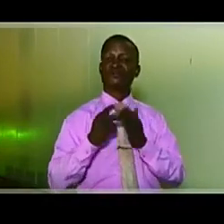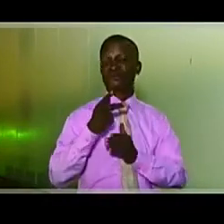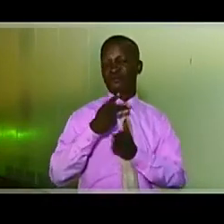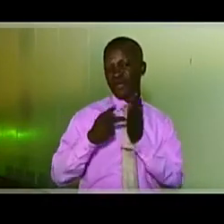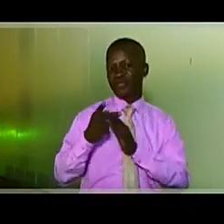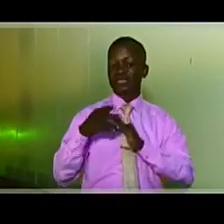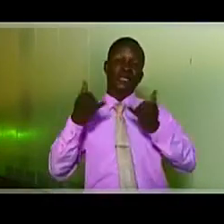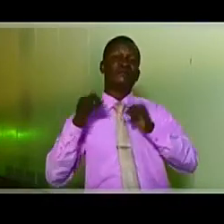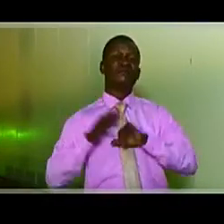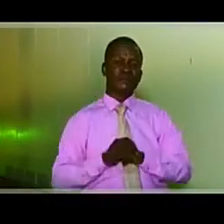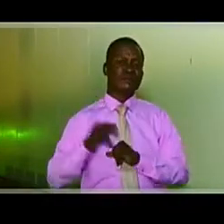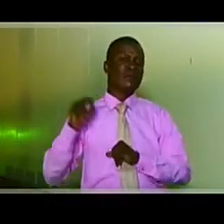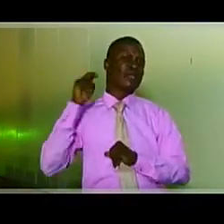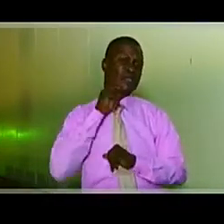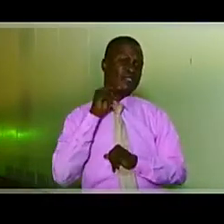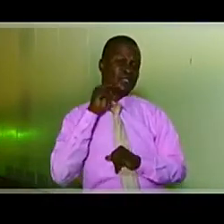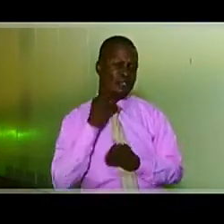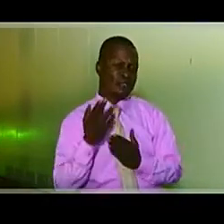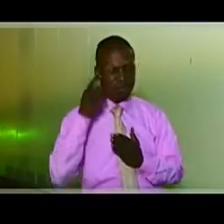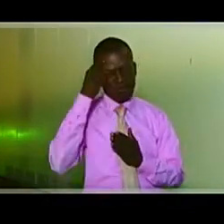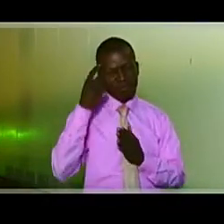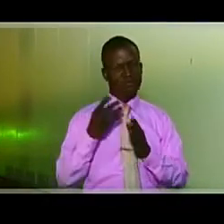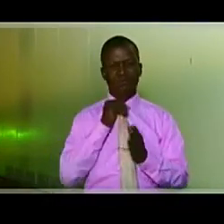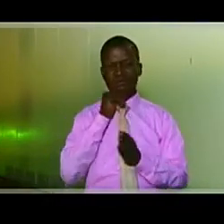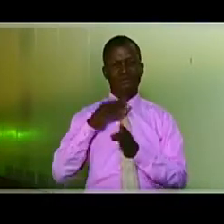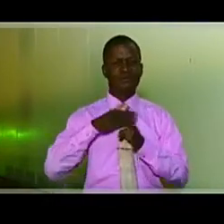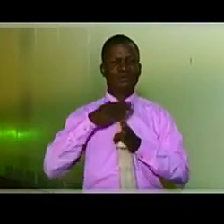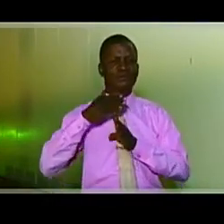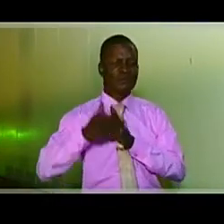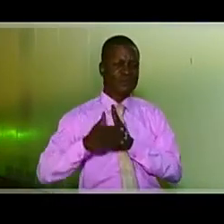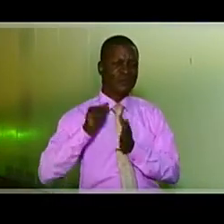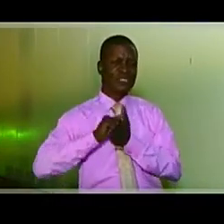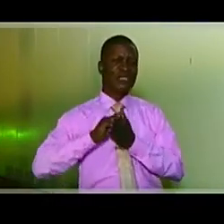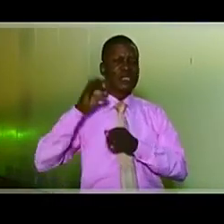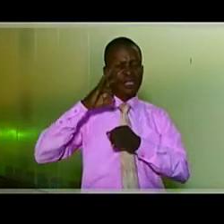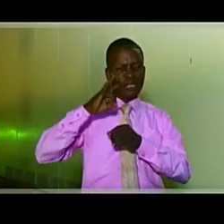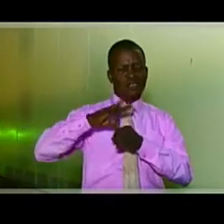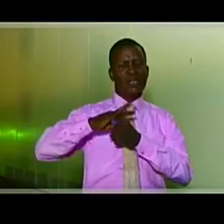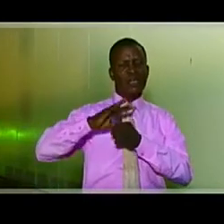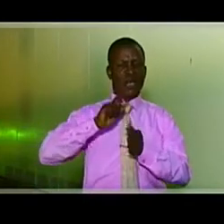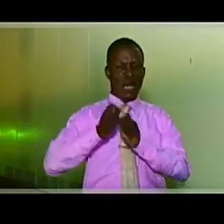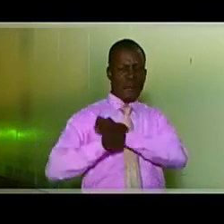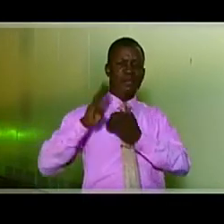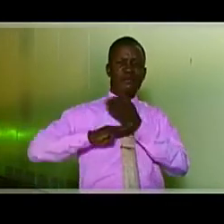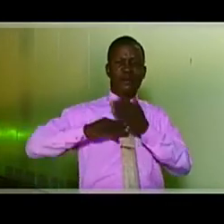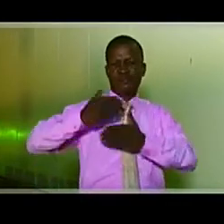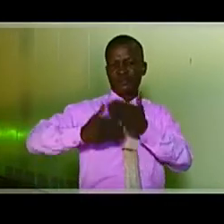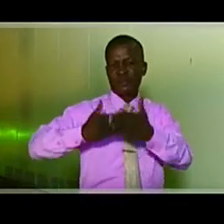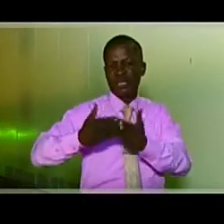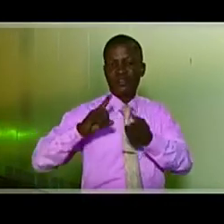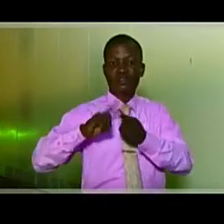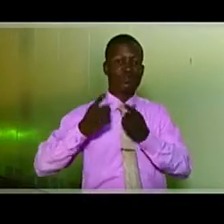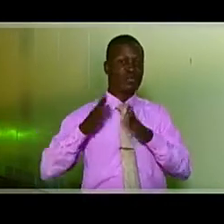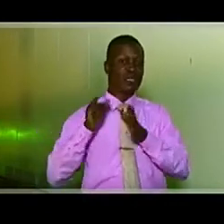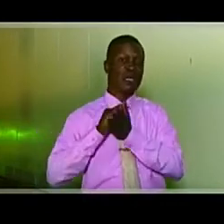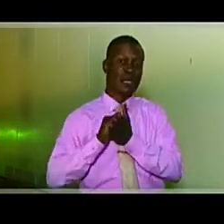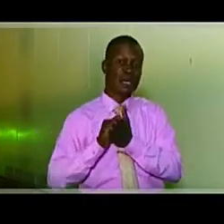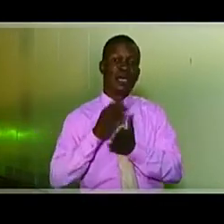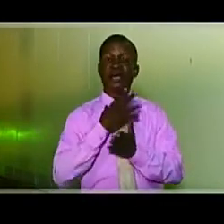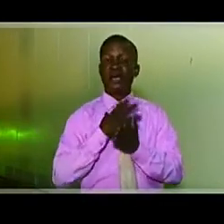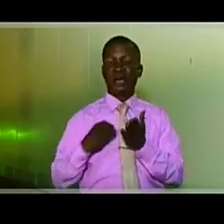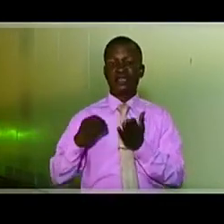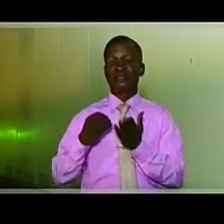Nigerians clamor for the speedy conclusion of the electoral amendment process to facilitate early preparations and eschew